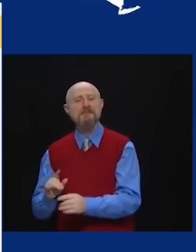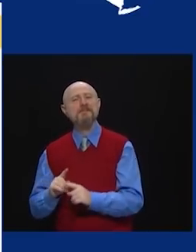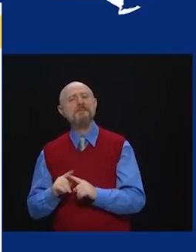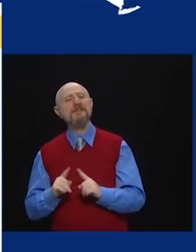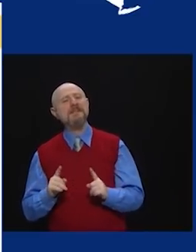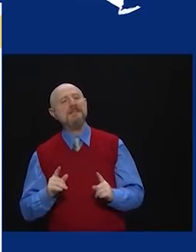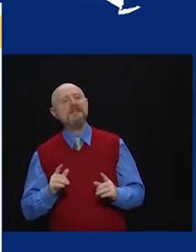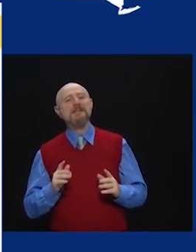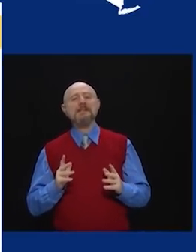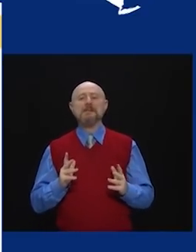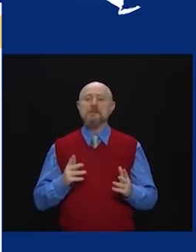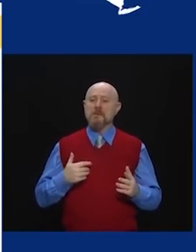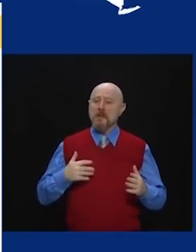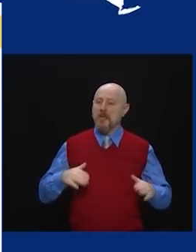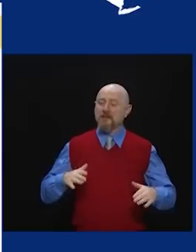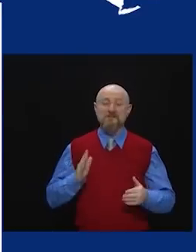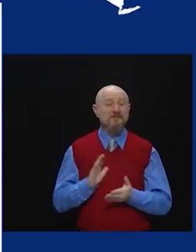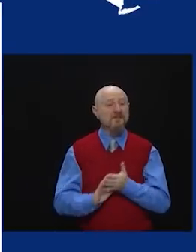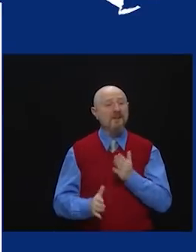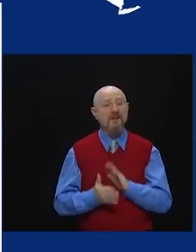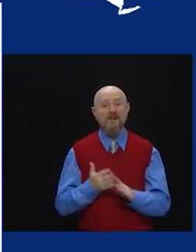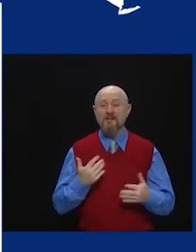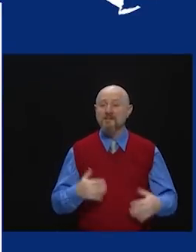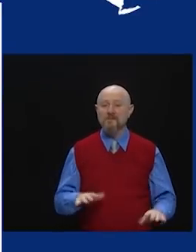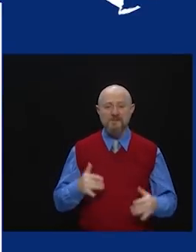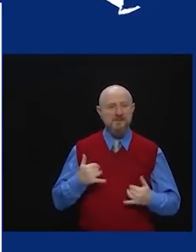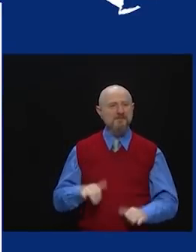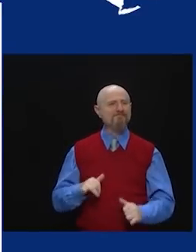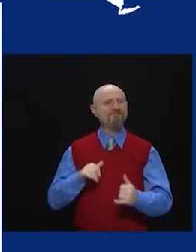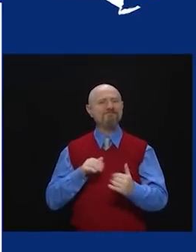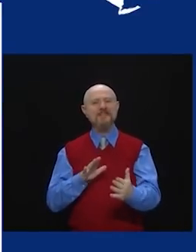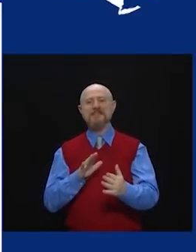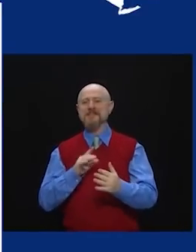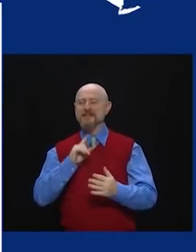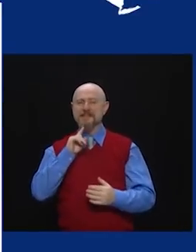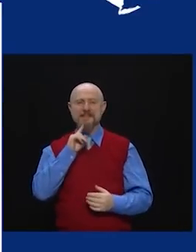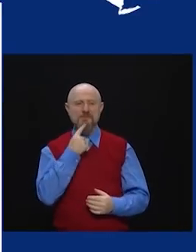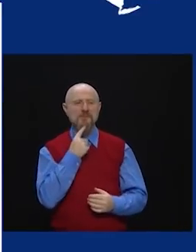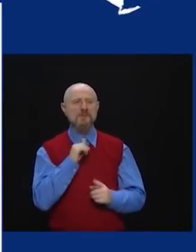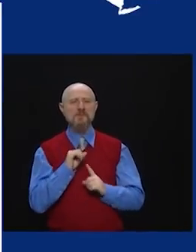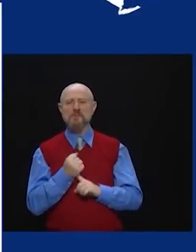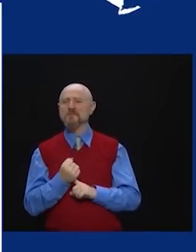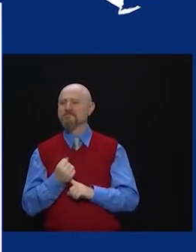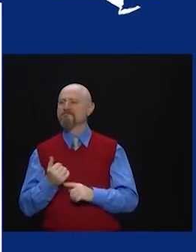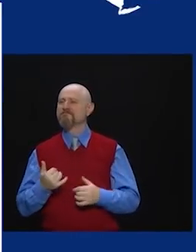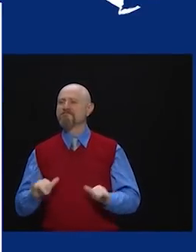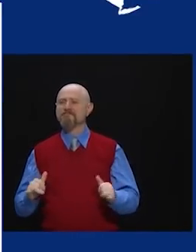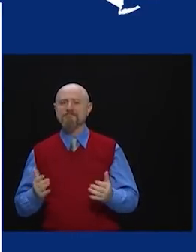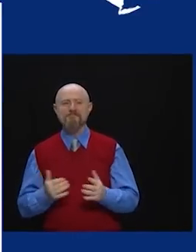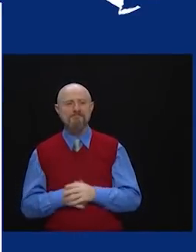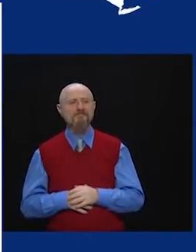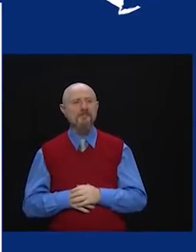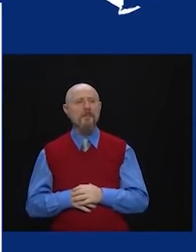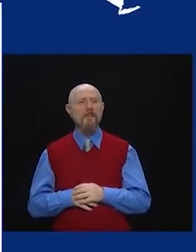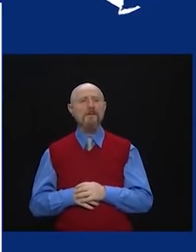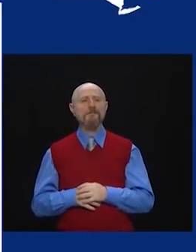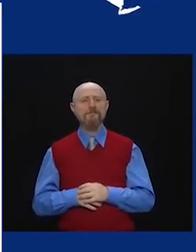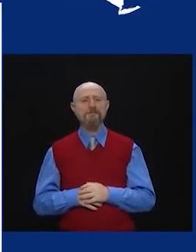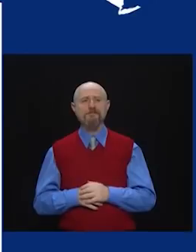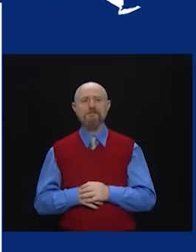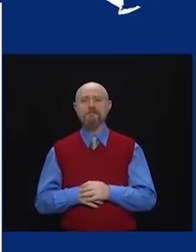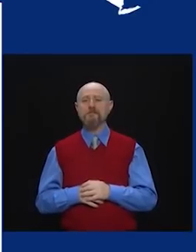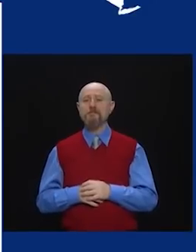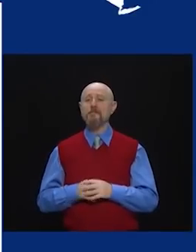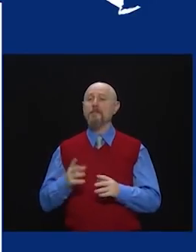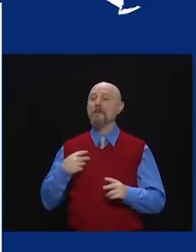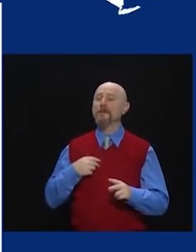We are still addressing a very serious situation. We also continue to monitor what's happened elsewhere,